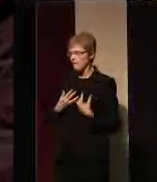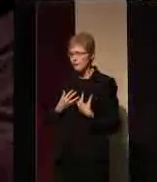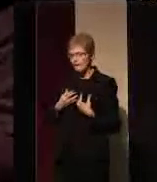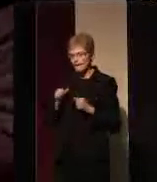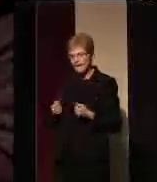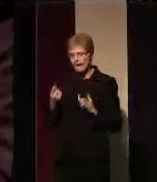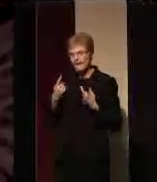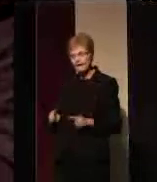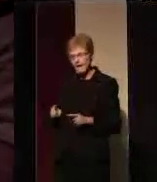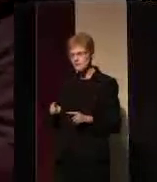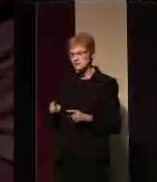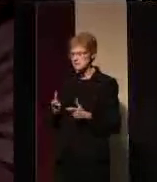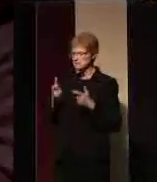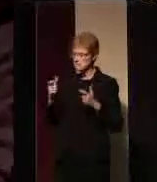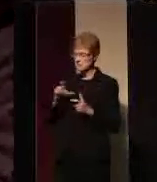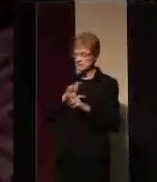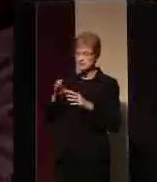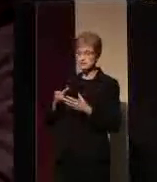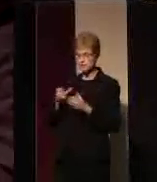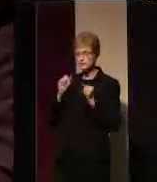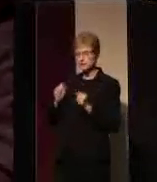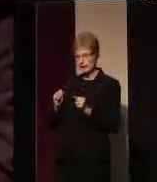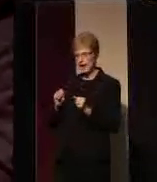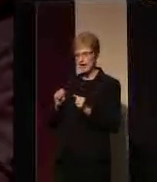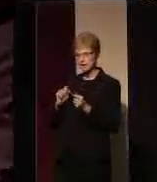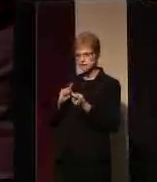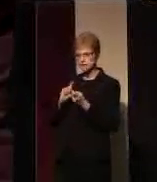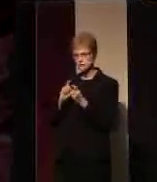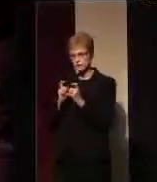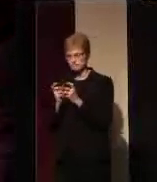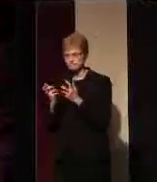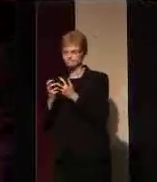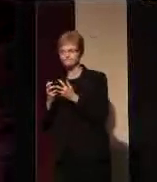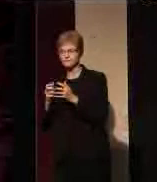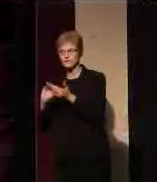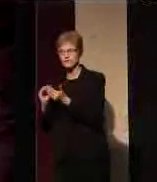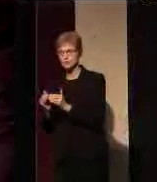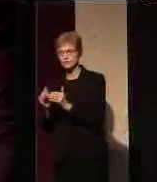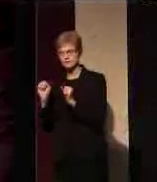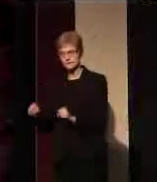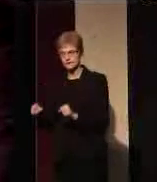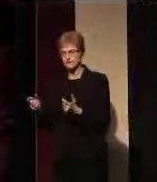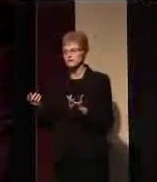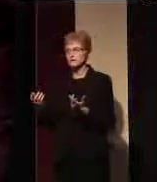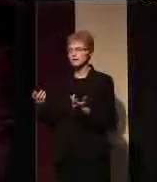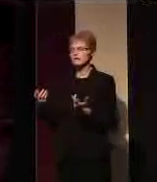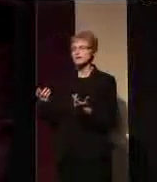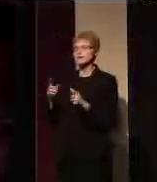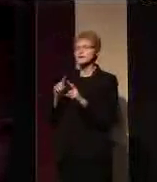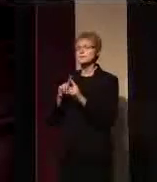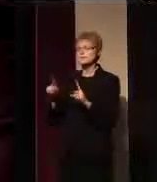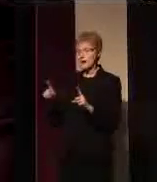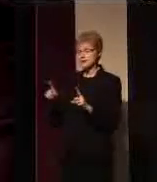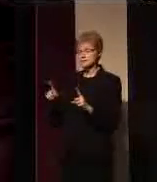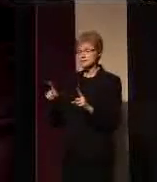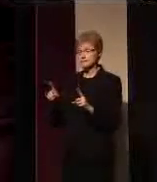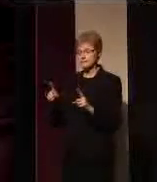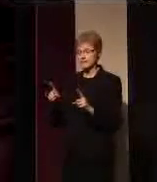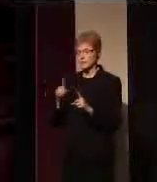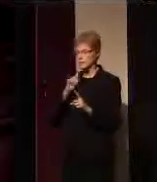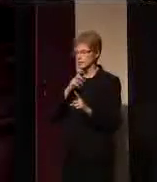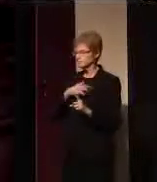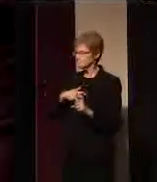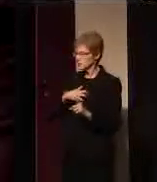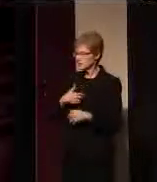force can come to represent the community. But what always comes back to me, and this is what's so disturbing,